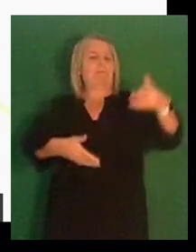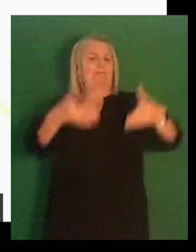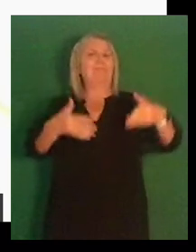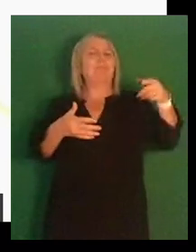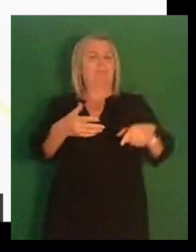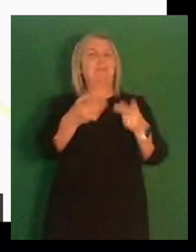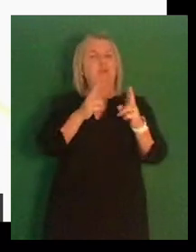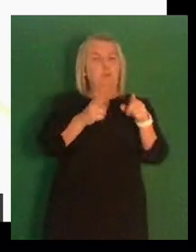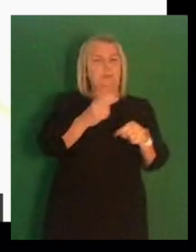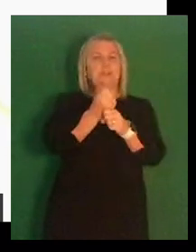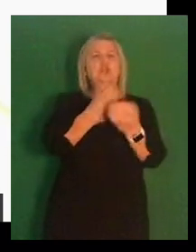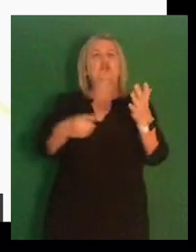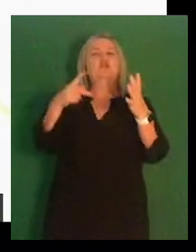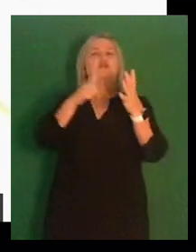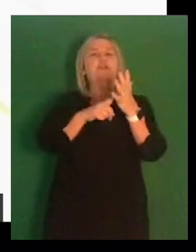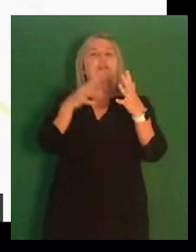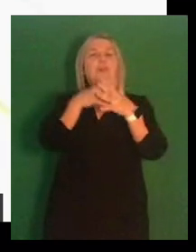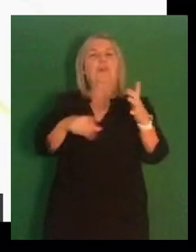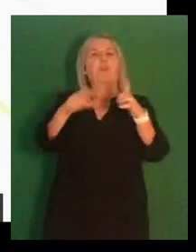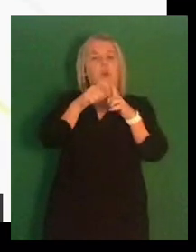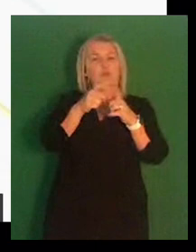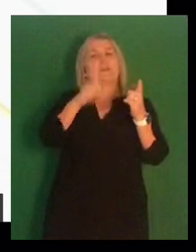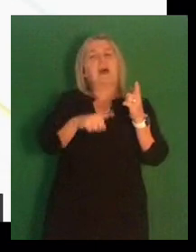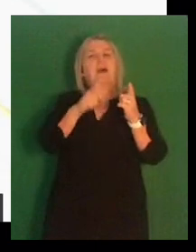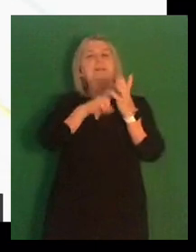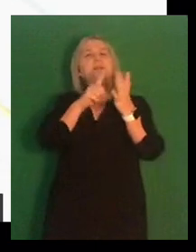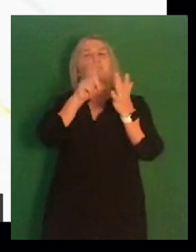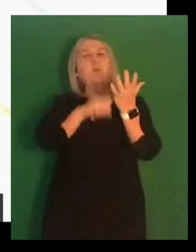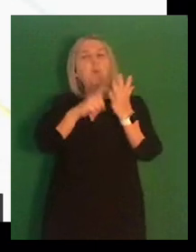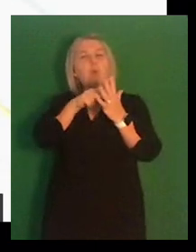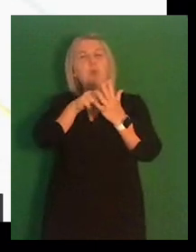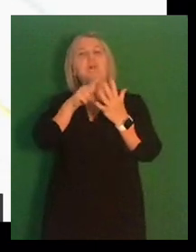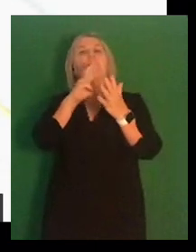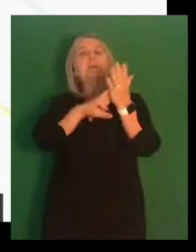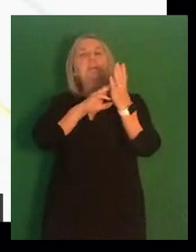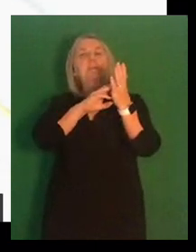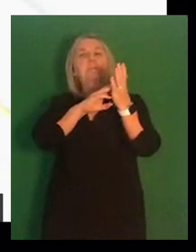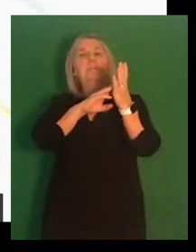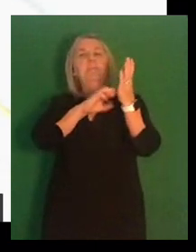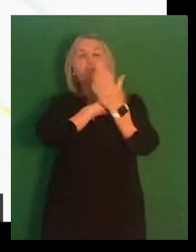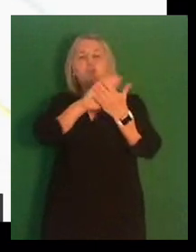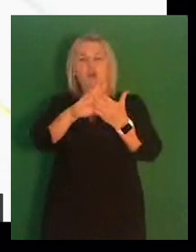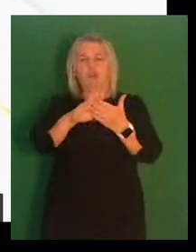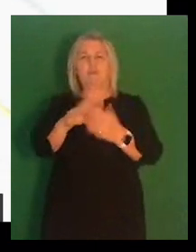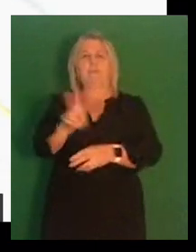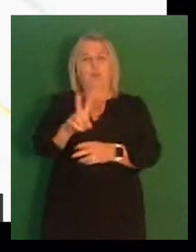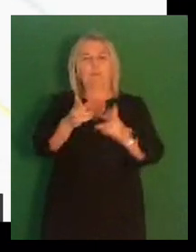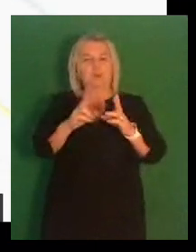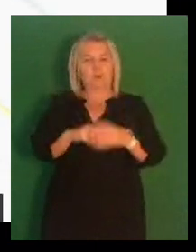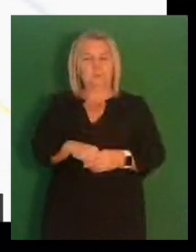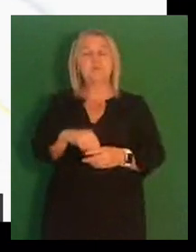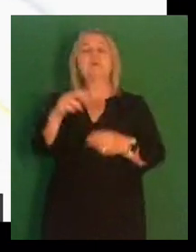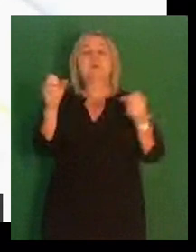Jill's signing first, and they'll be with us throughout the session, and Tricia is supporting us on captioning